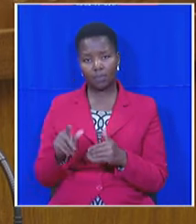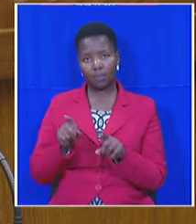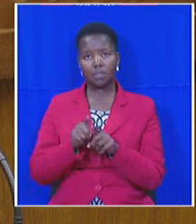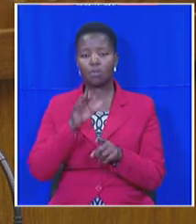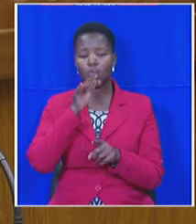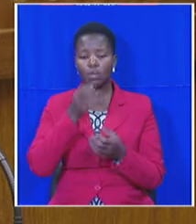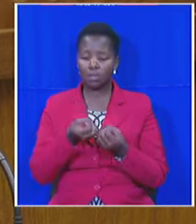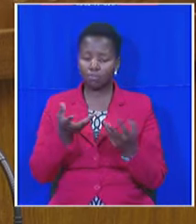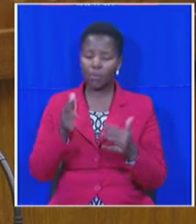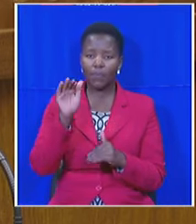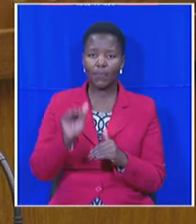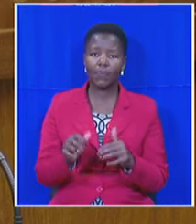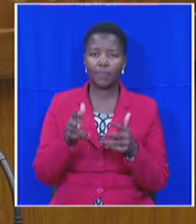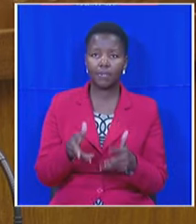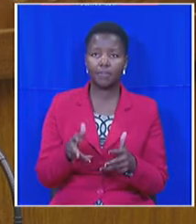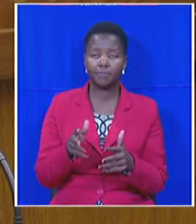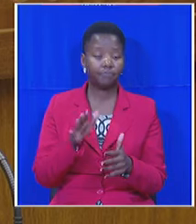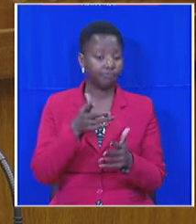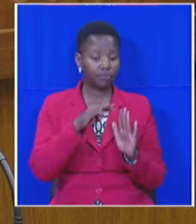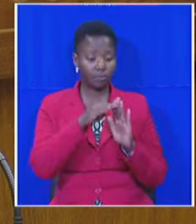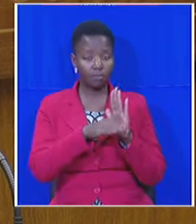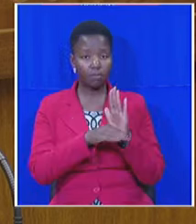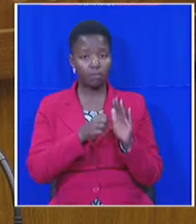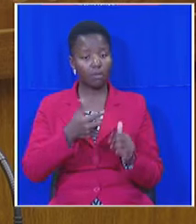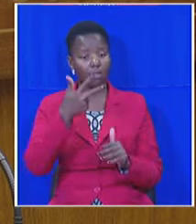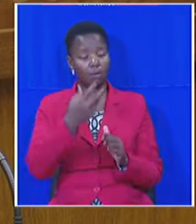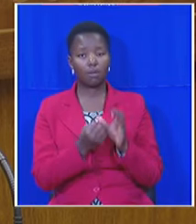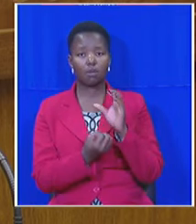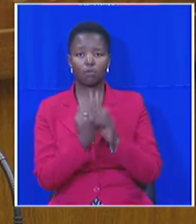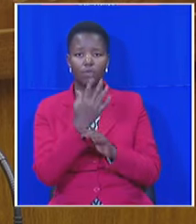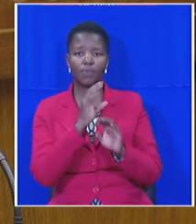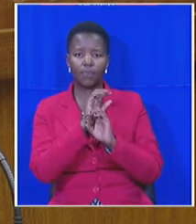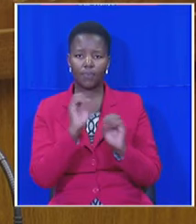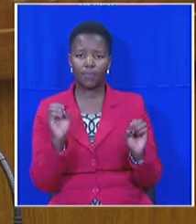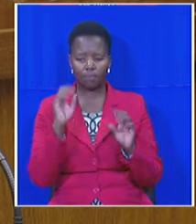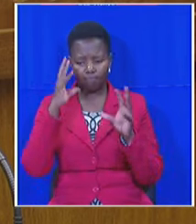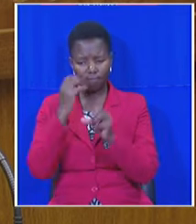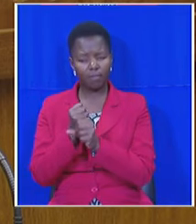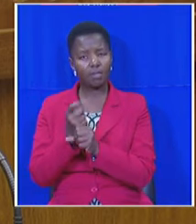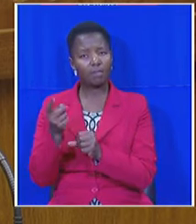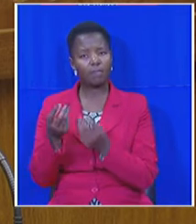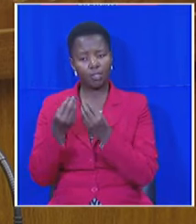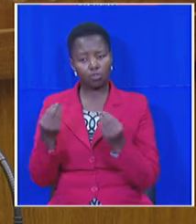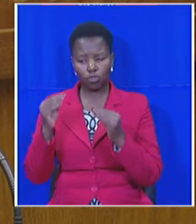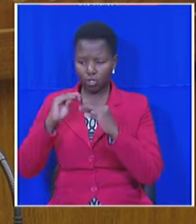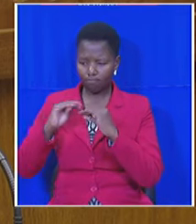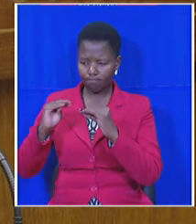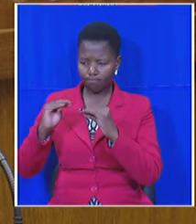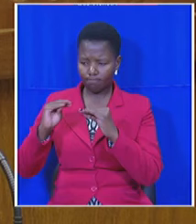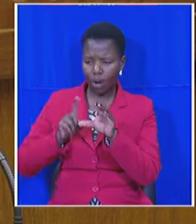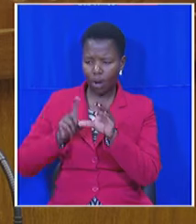down. We see no growth in Program 3, which works and deals with improvement of the quality of teaching and learning to